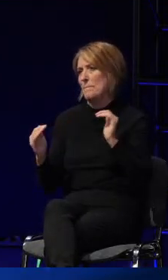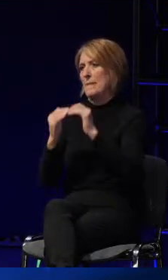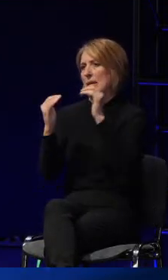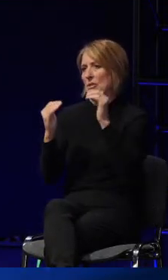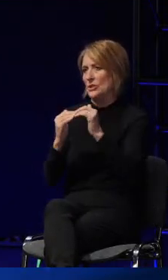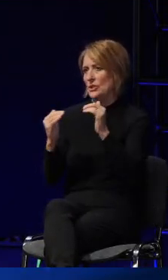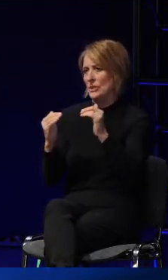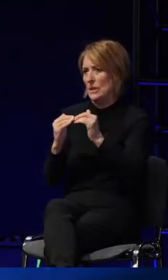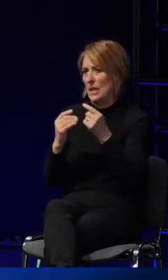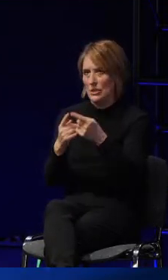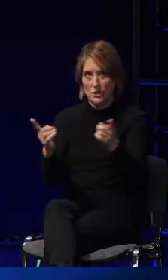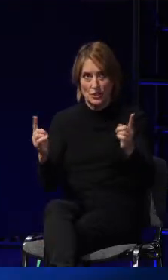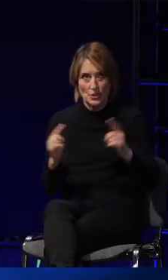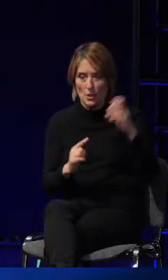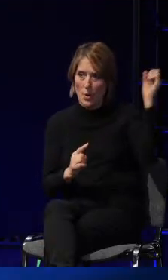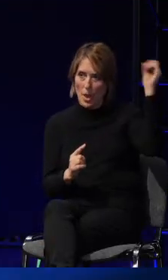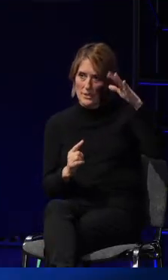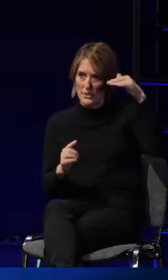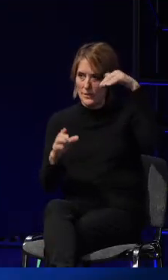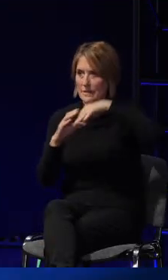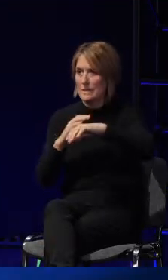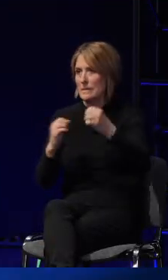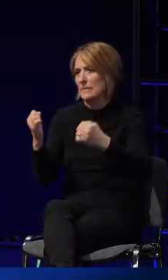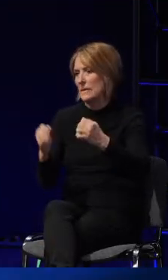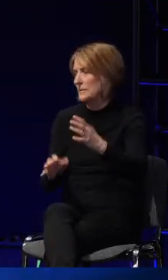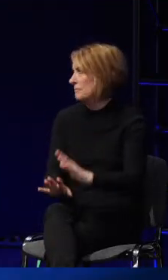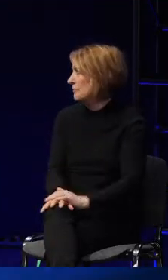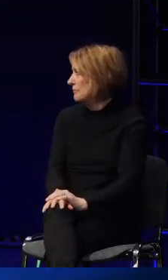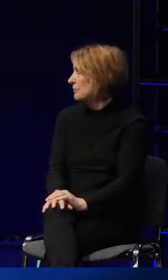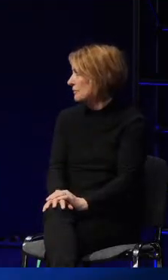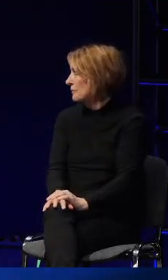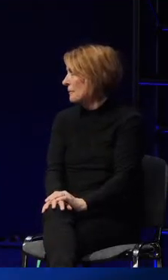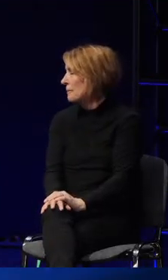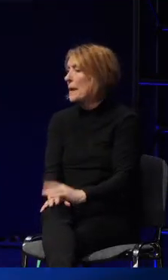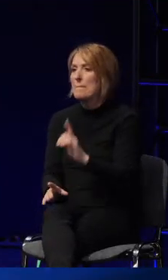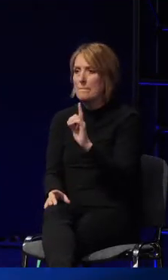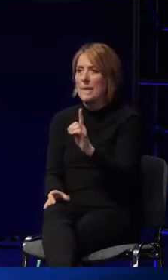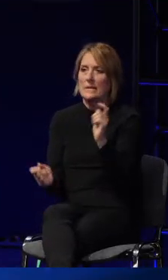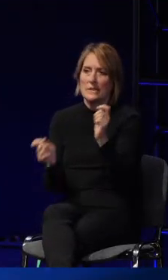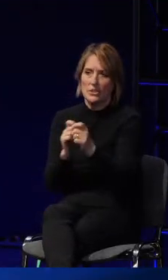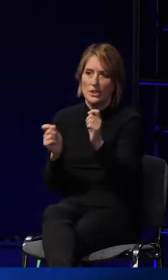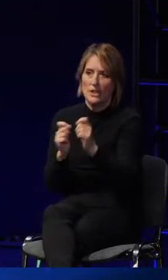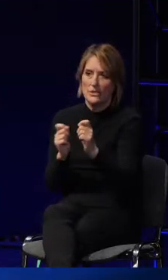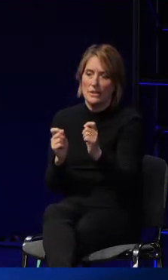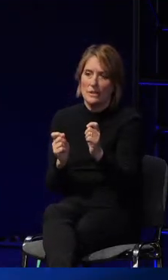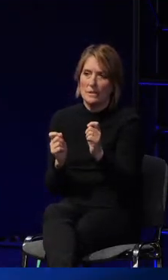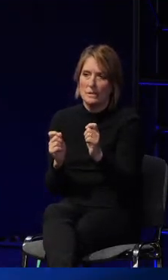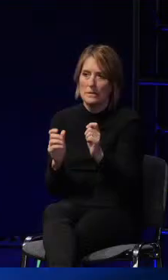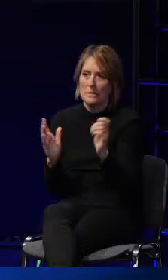studio lighting to what that volume was doing. So I think those worlds are getting close together, which is exciting.